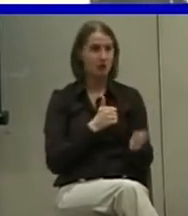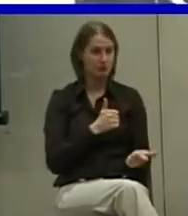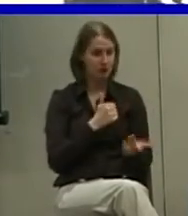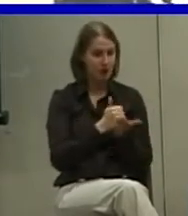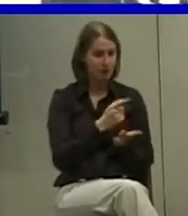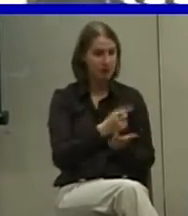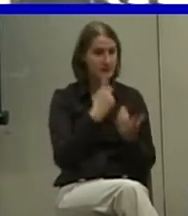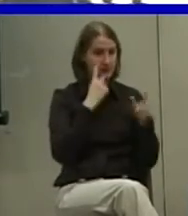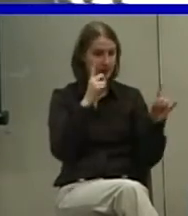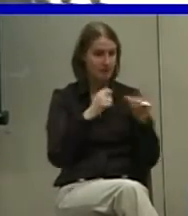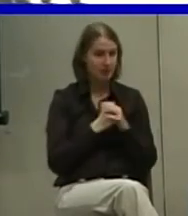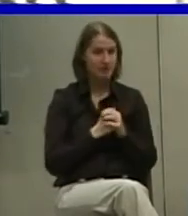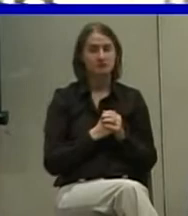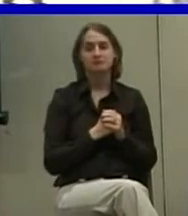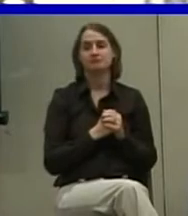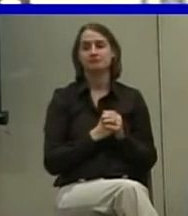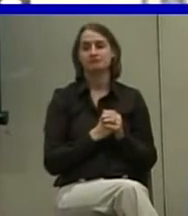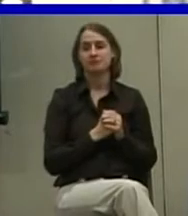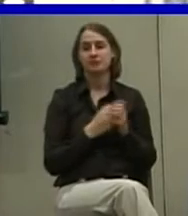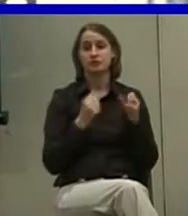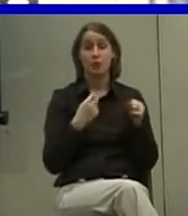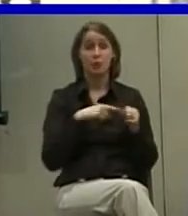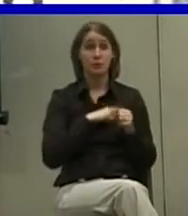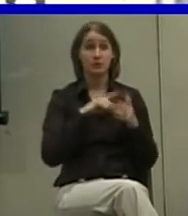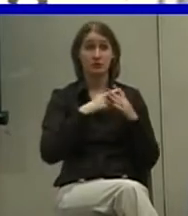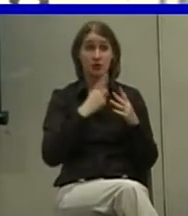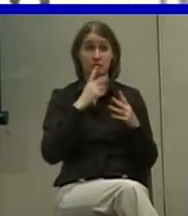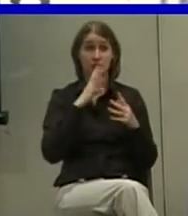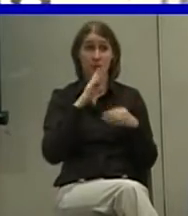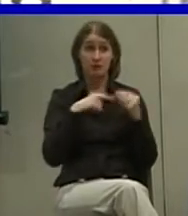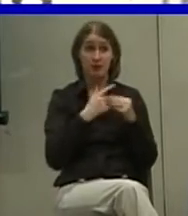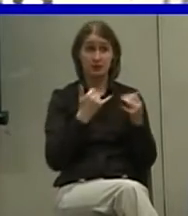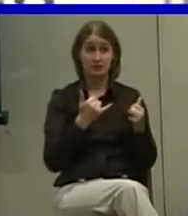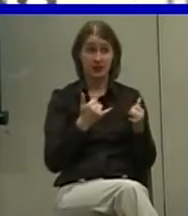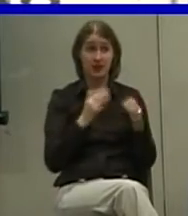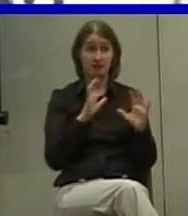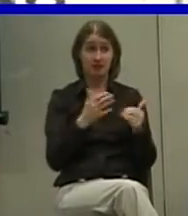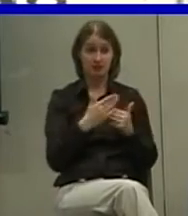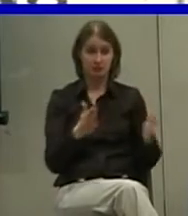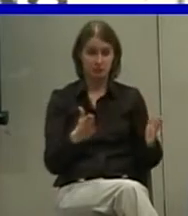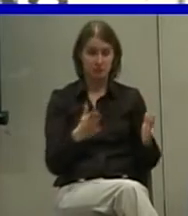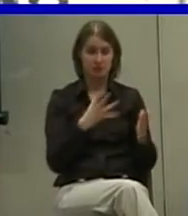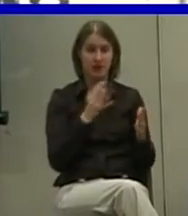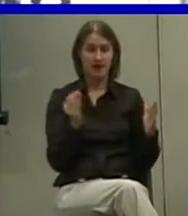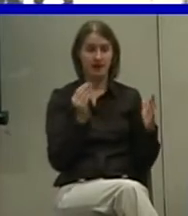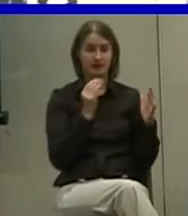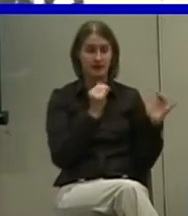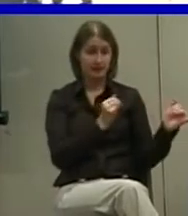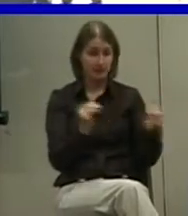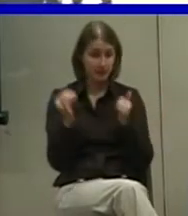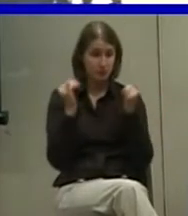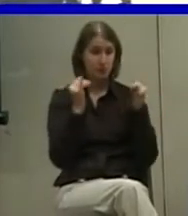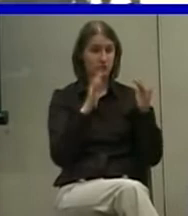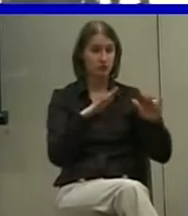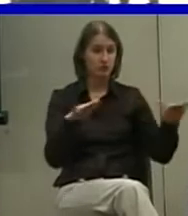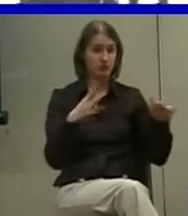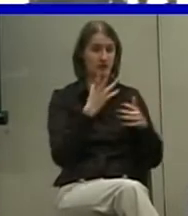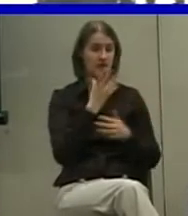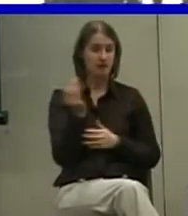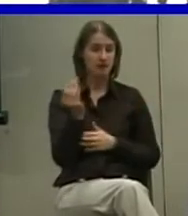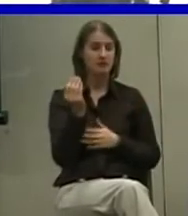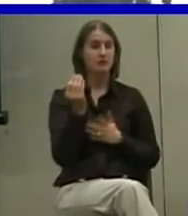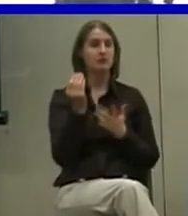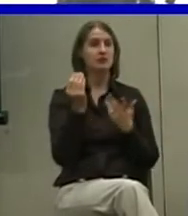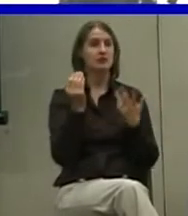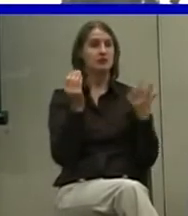successful? So, when we start talking today about classrooms and individual kids and small groups, I